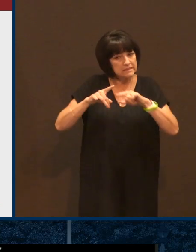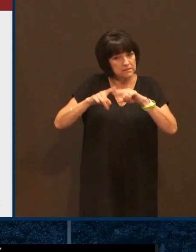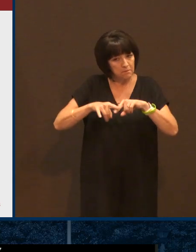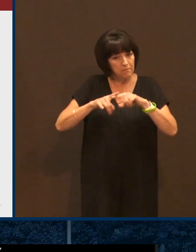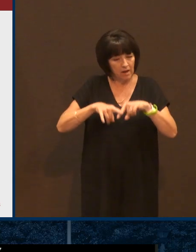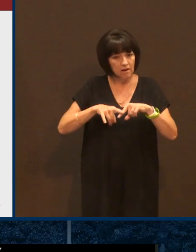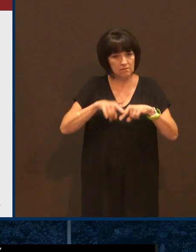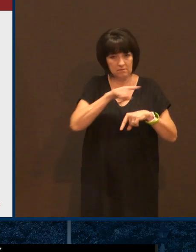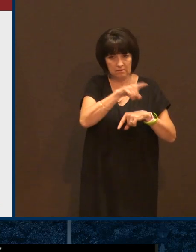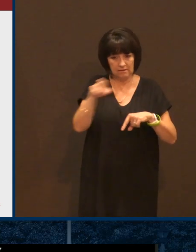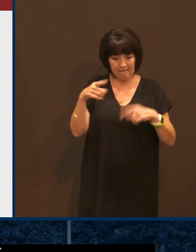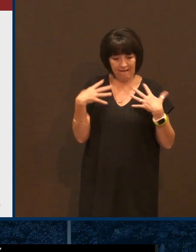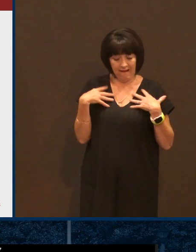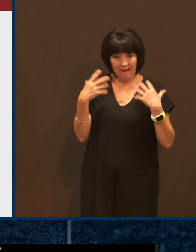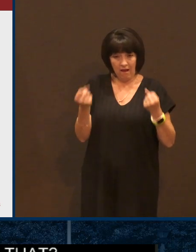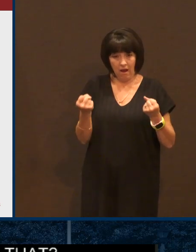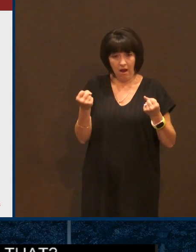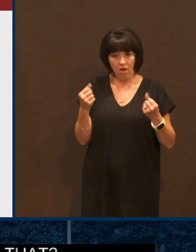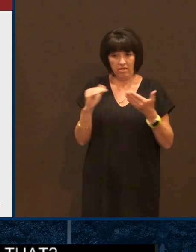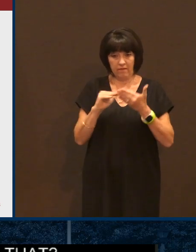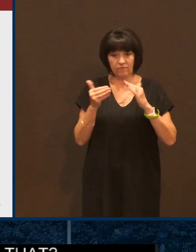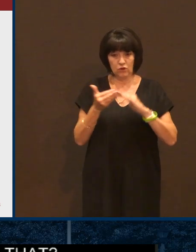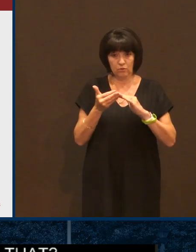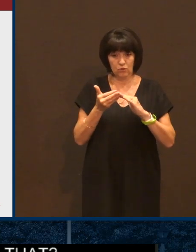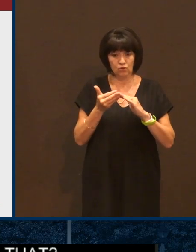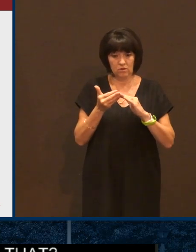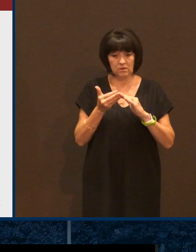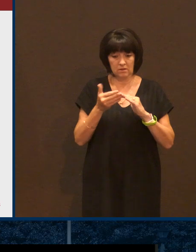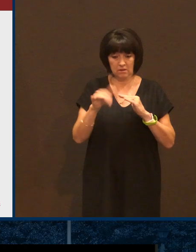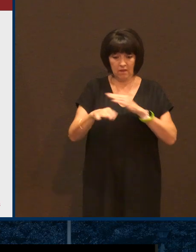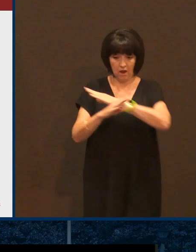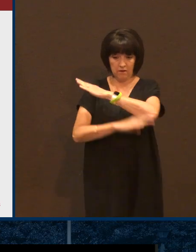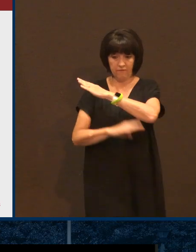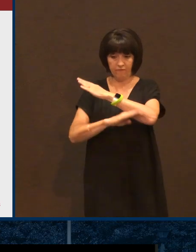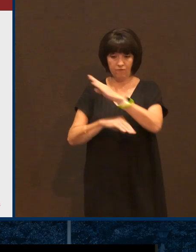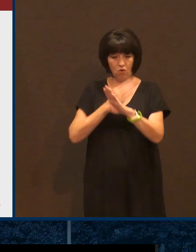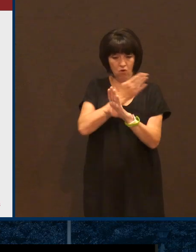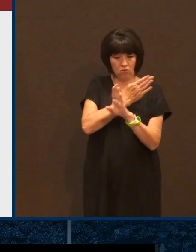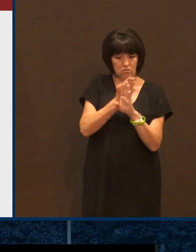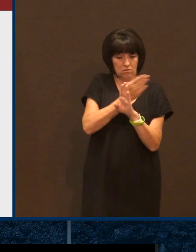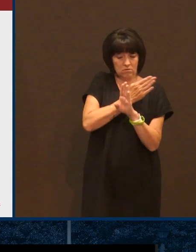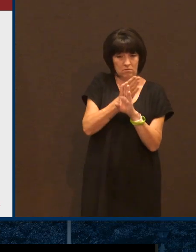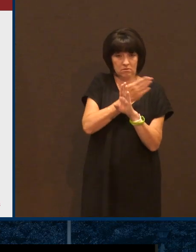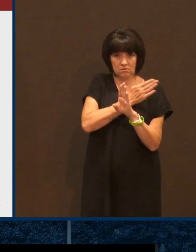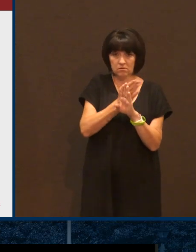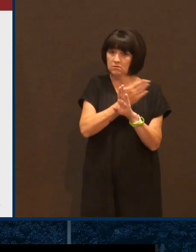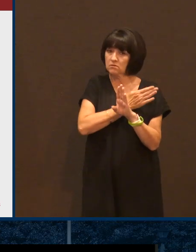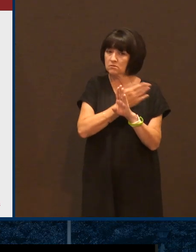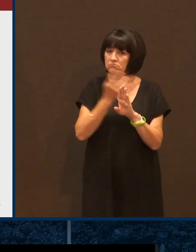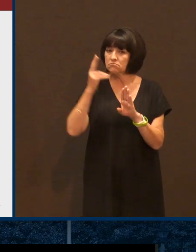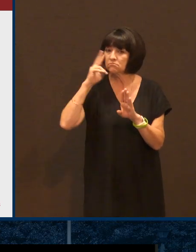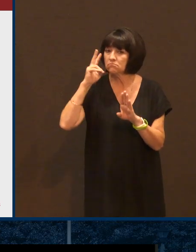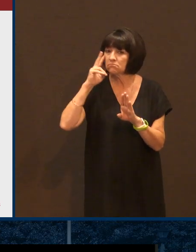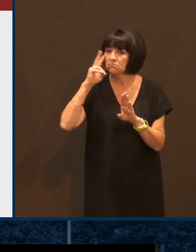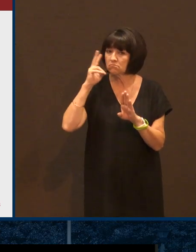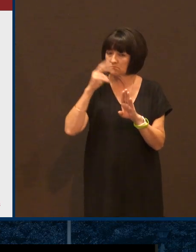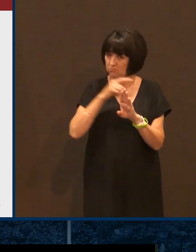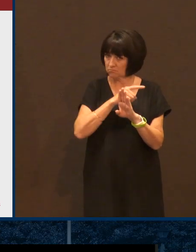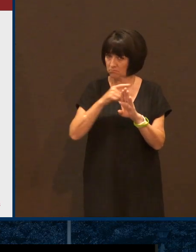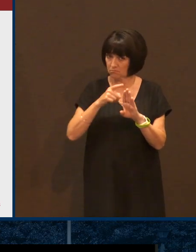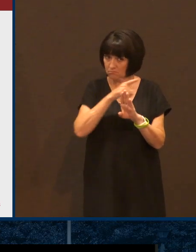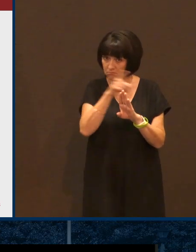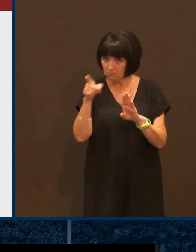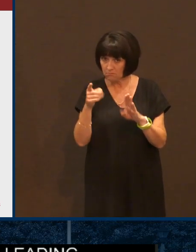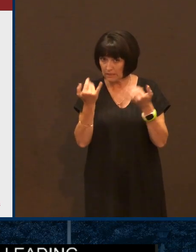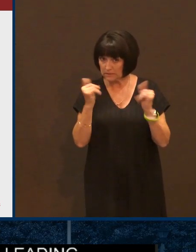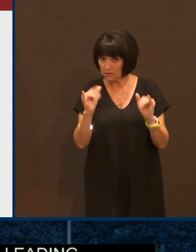of the community at the time leading up into it. We'd like to have a decision or some announcement early in